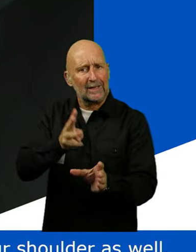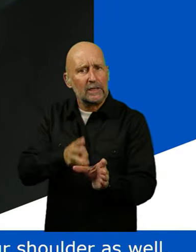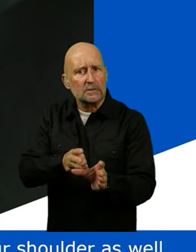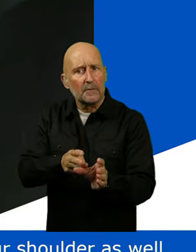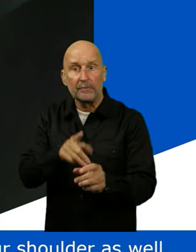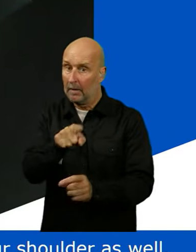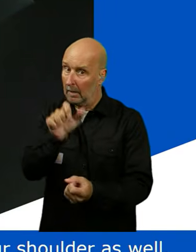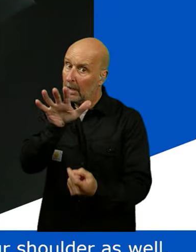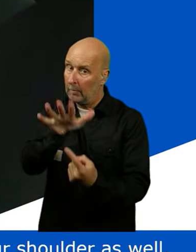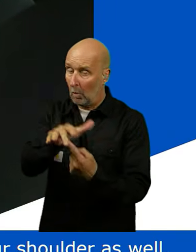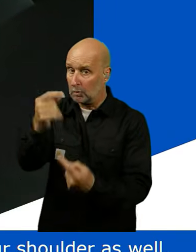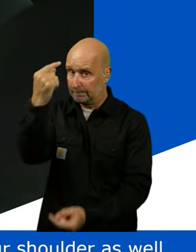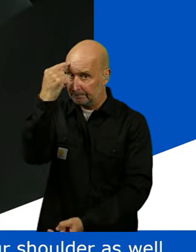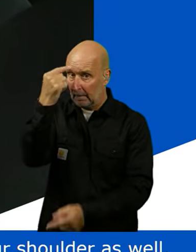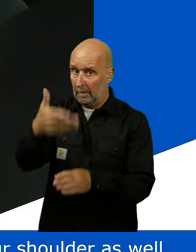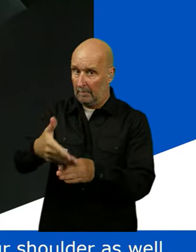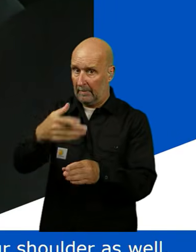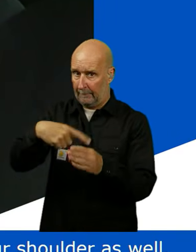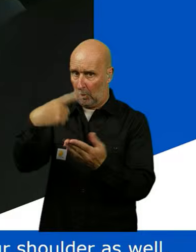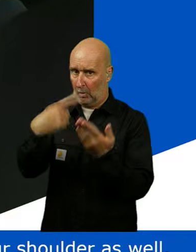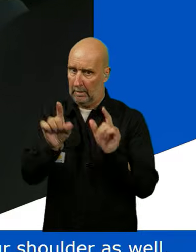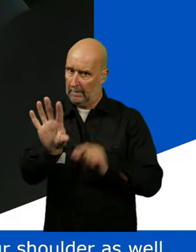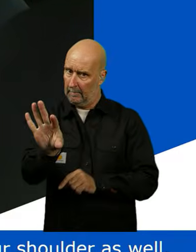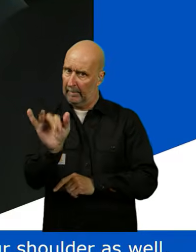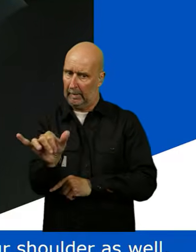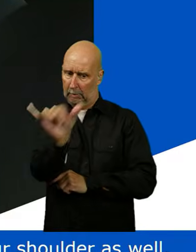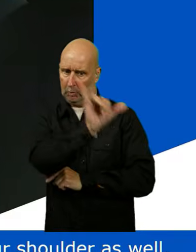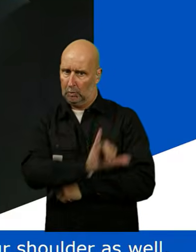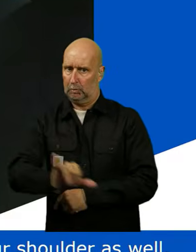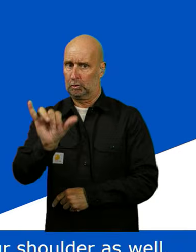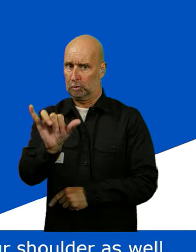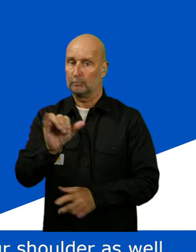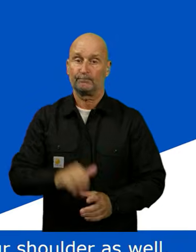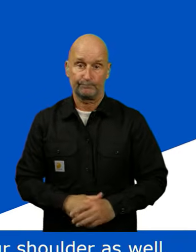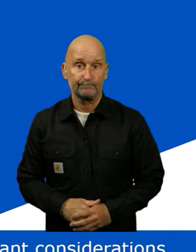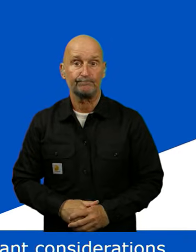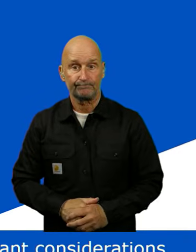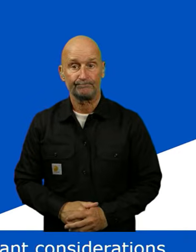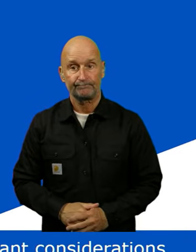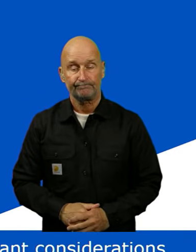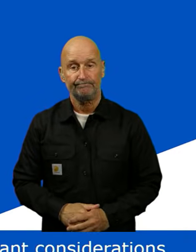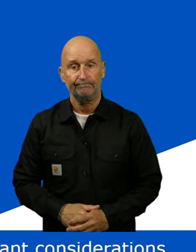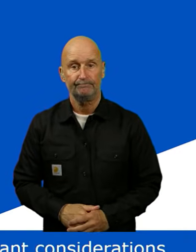important considerations that you should consider before you make that final decision.